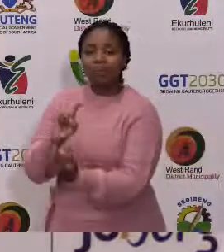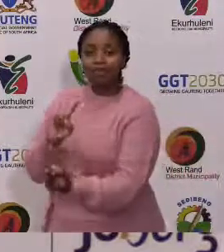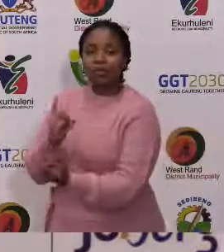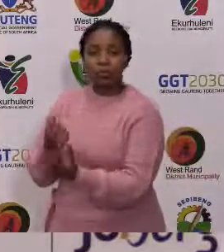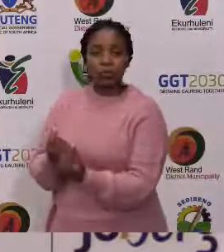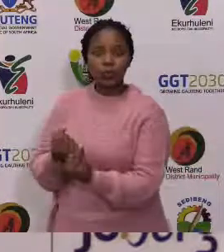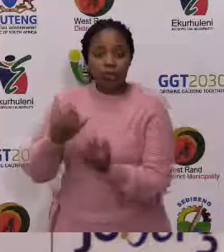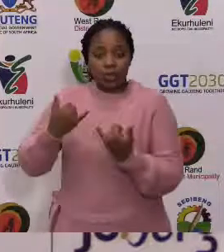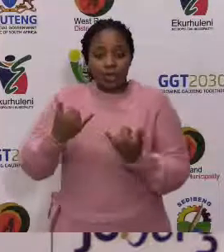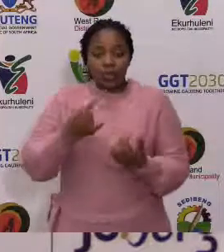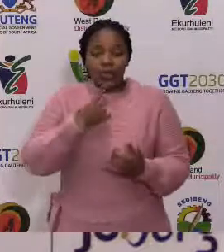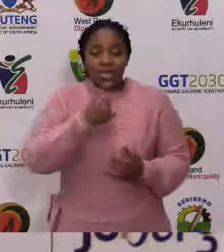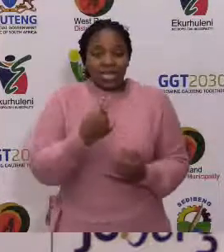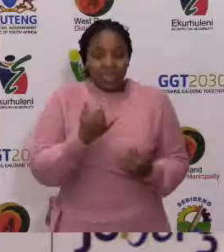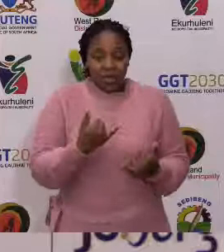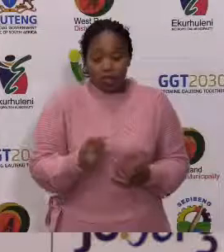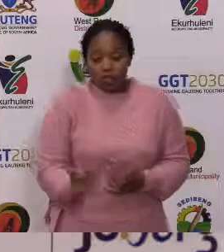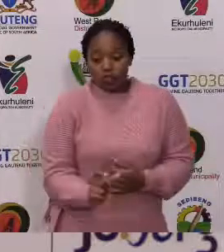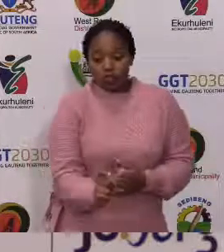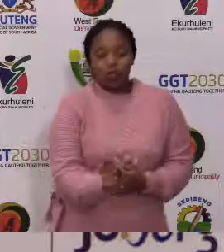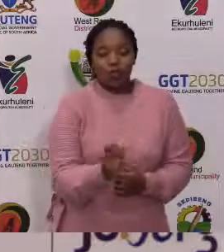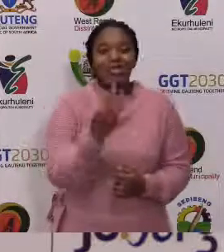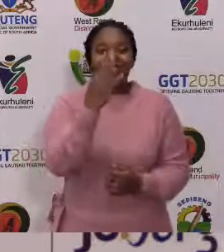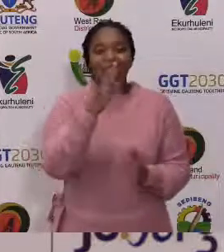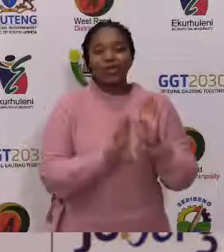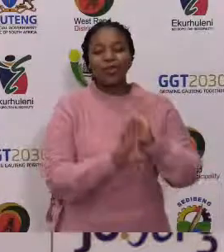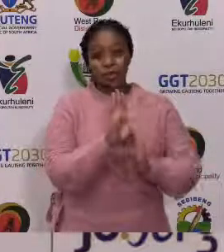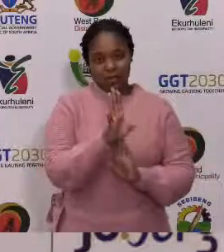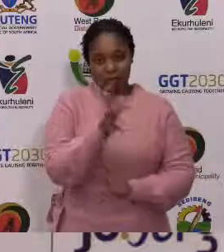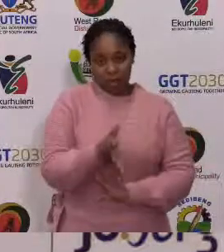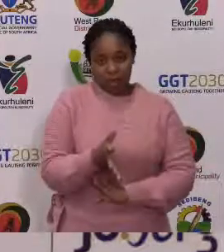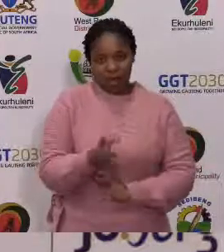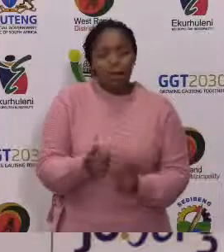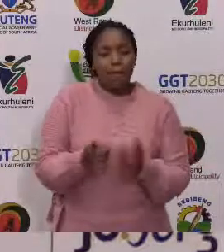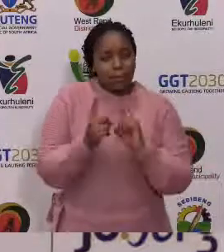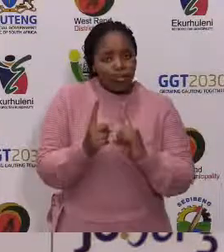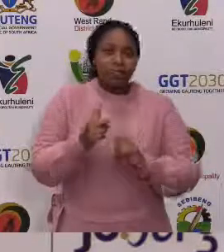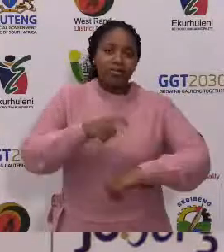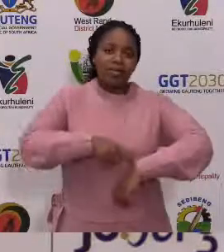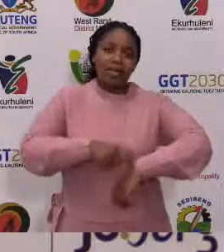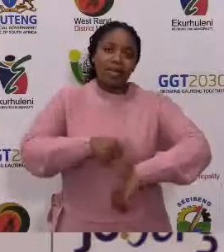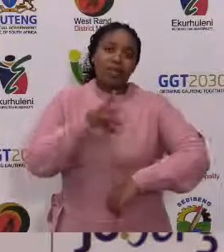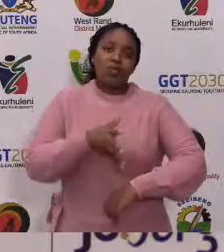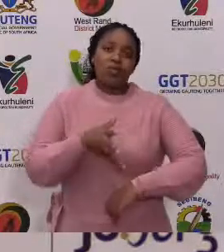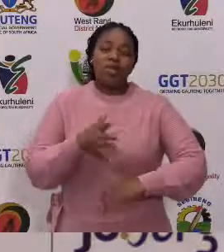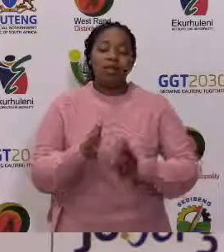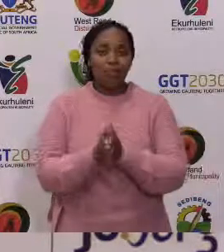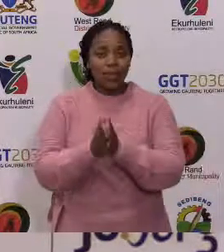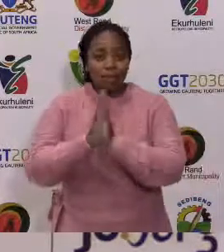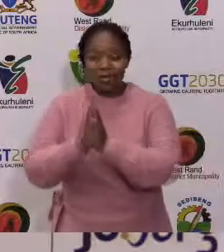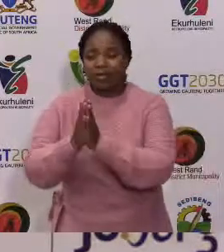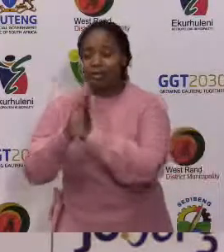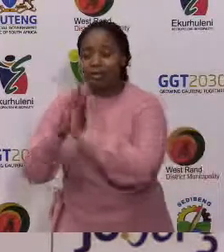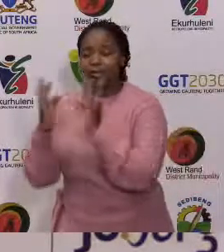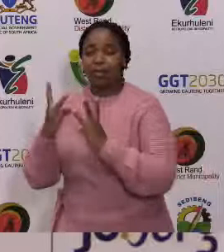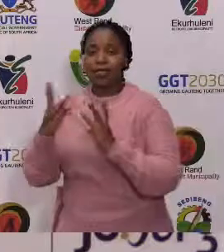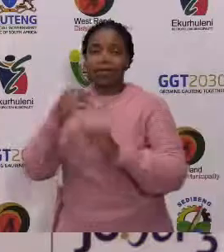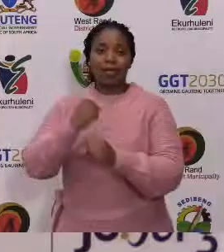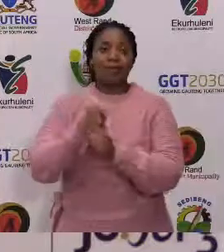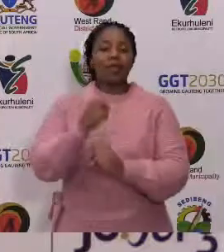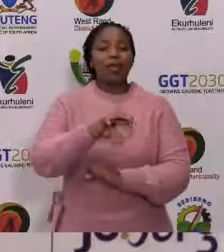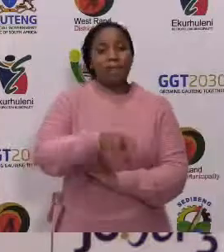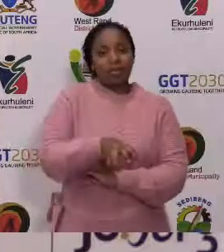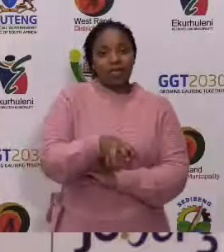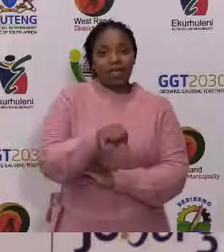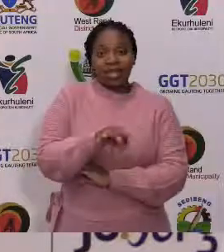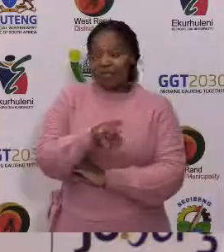we are moving into a dangerous situation. And we are appealing to the people of our province that without them we will